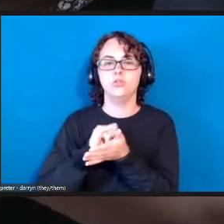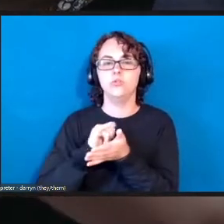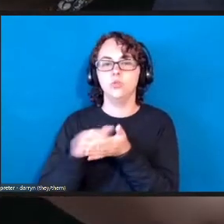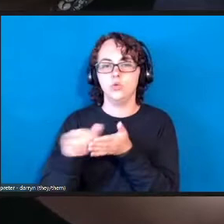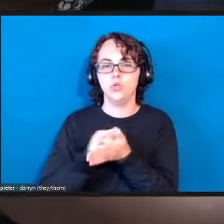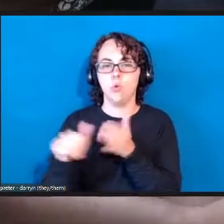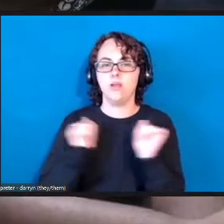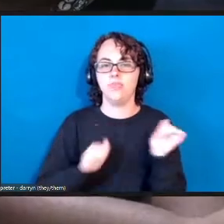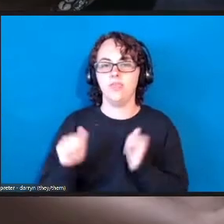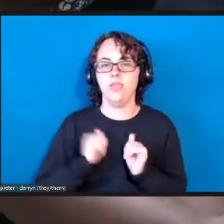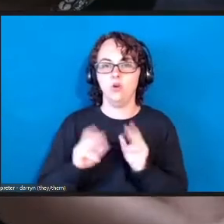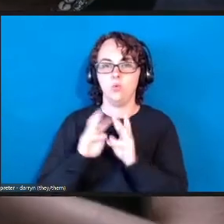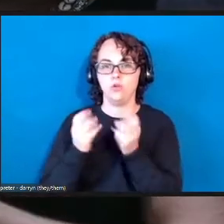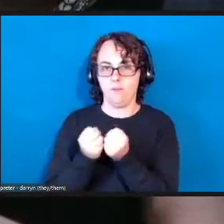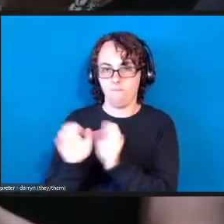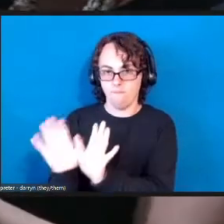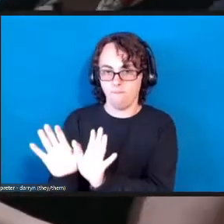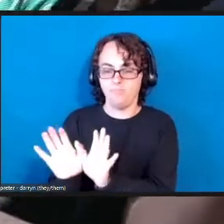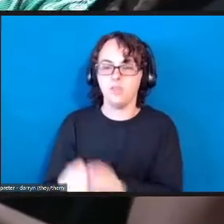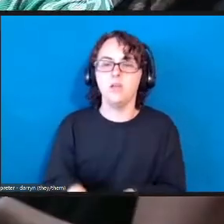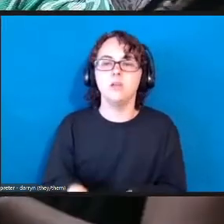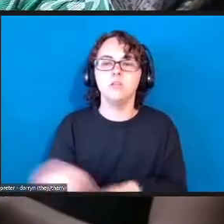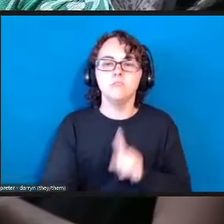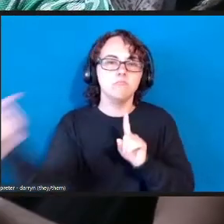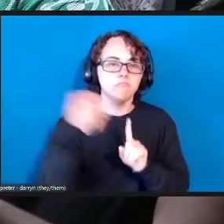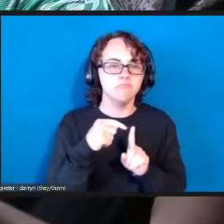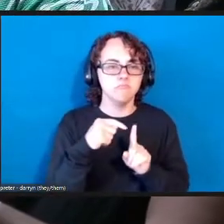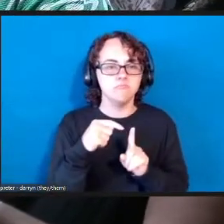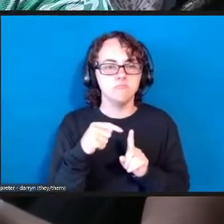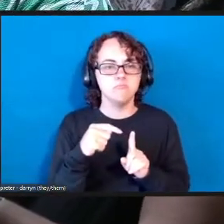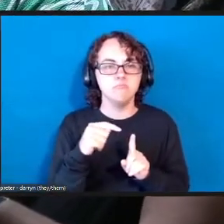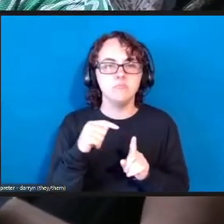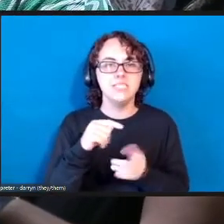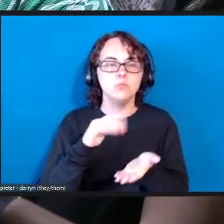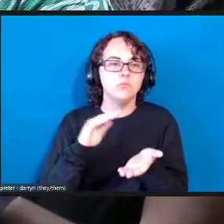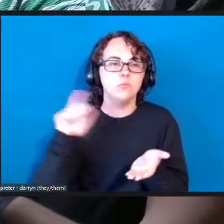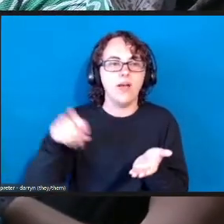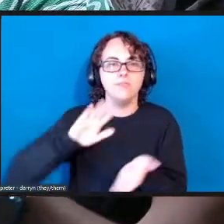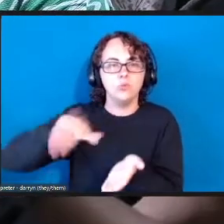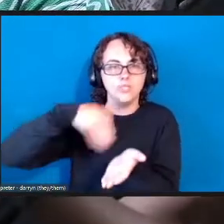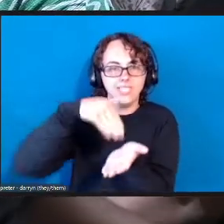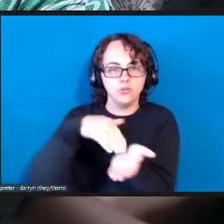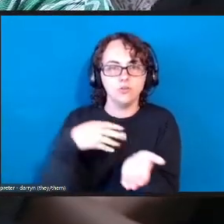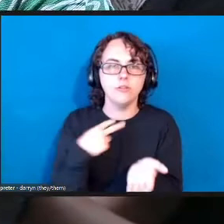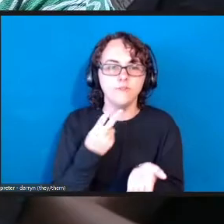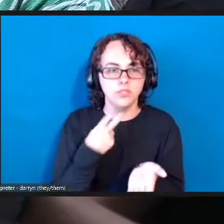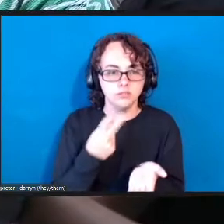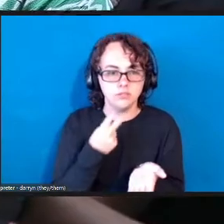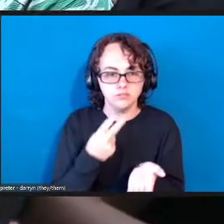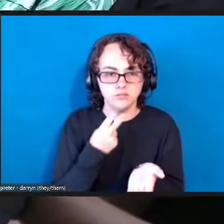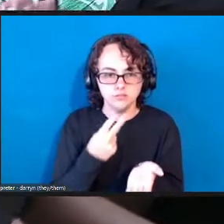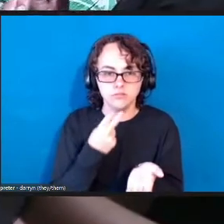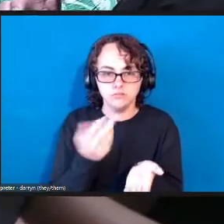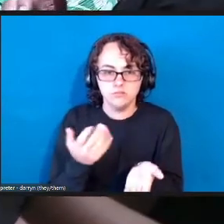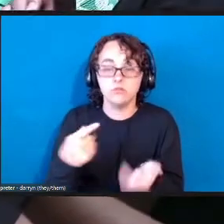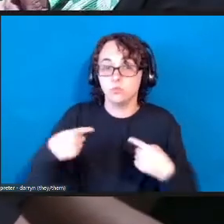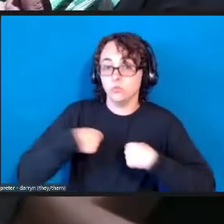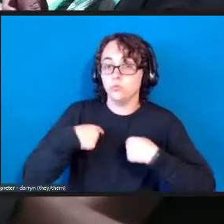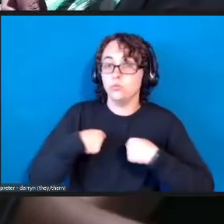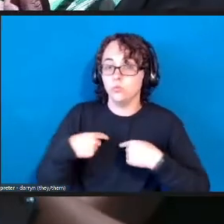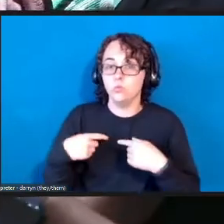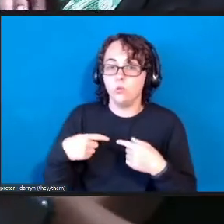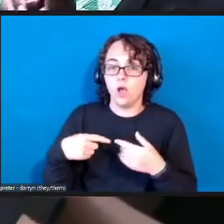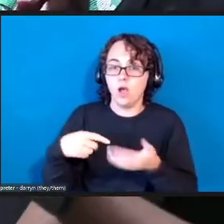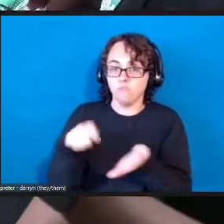going back, it's the voice, it's to center the voice. Because, you know, as a dramaturg, I'm well aware of